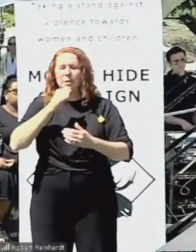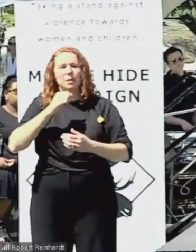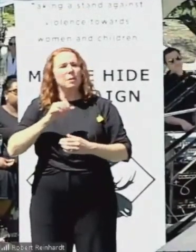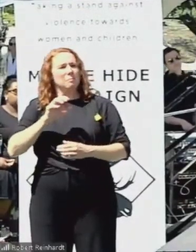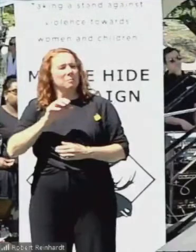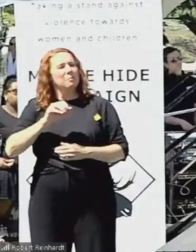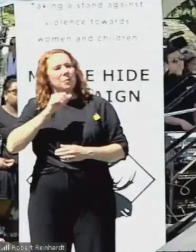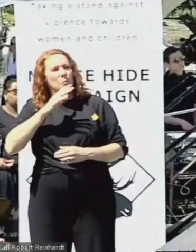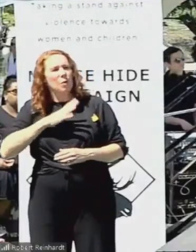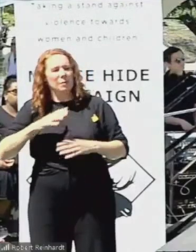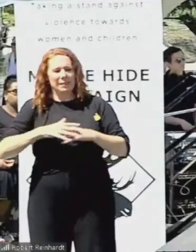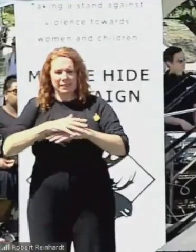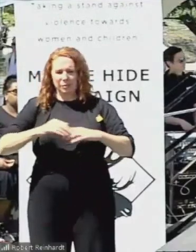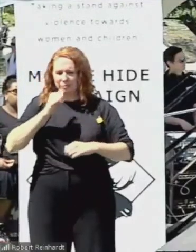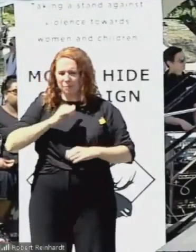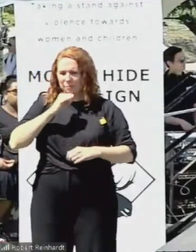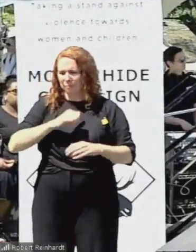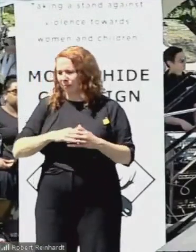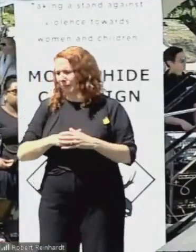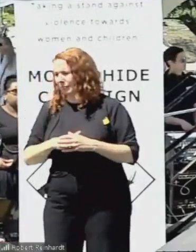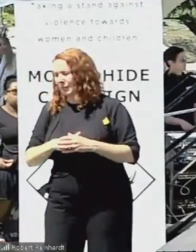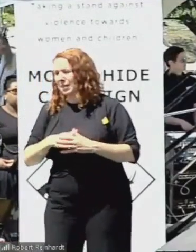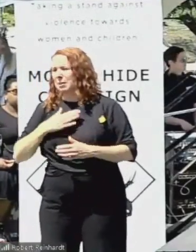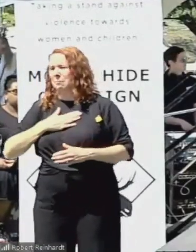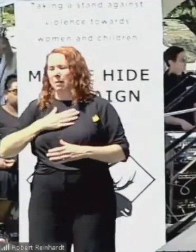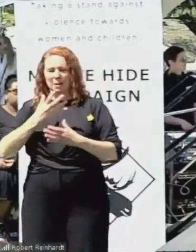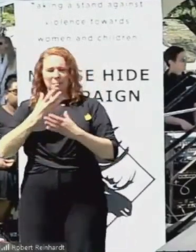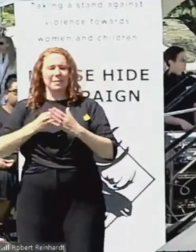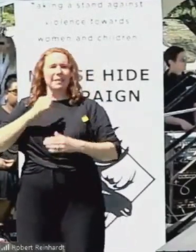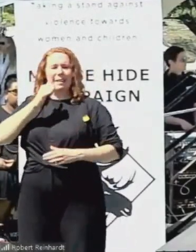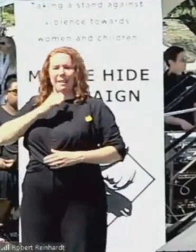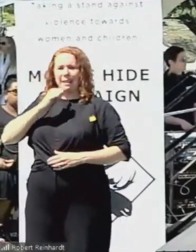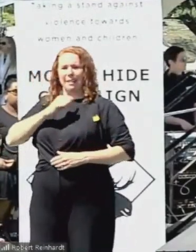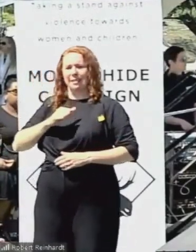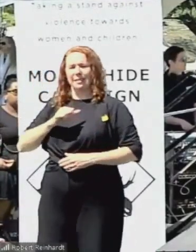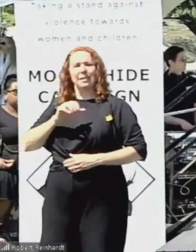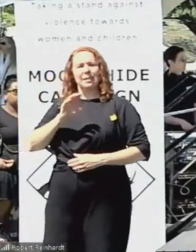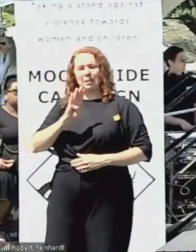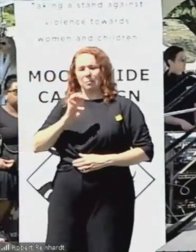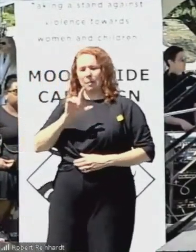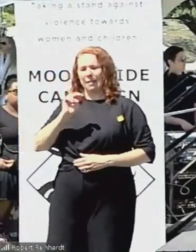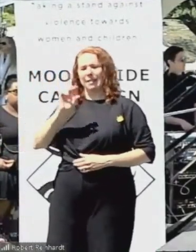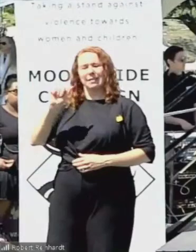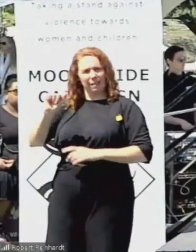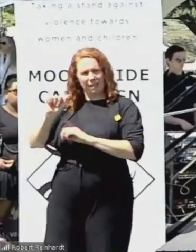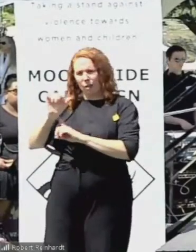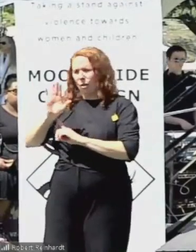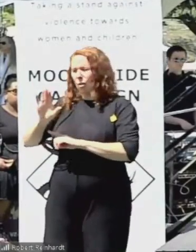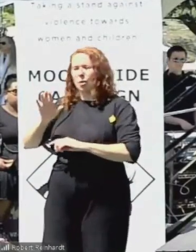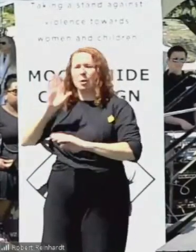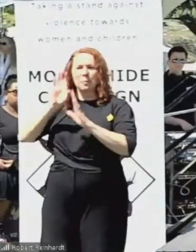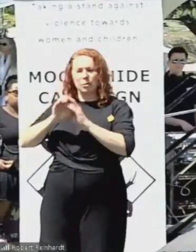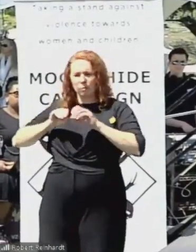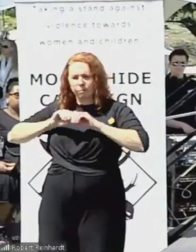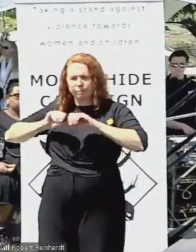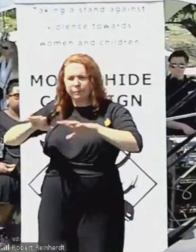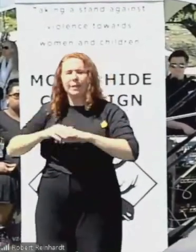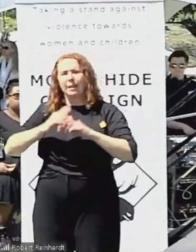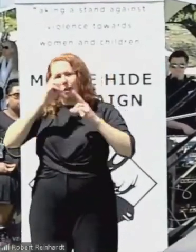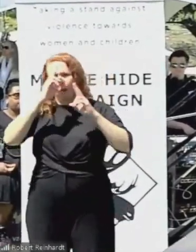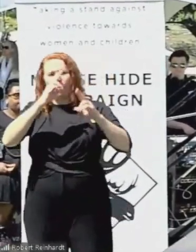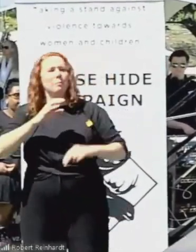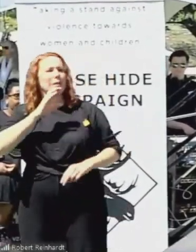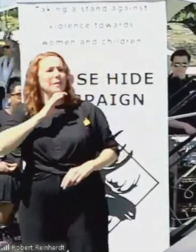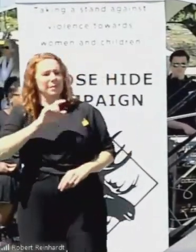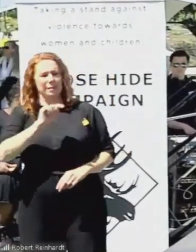this work to get my missing Aunt Belinda Williams picture out there somehow, but also to honor my cousin